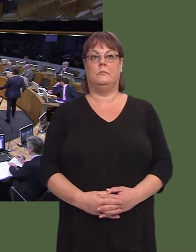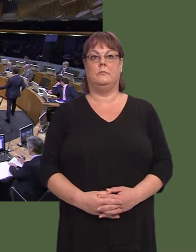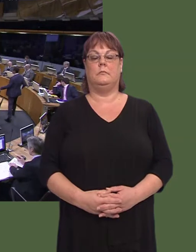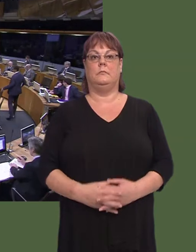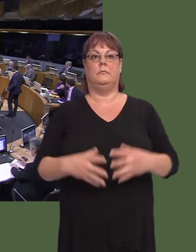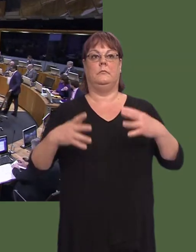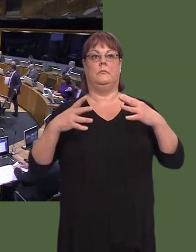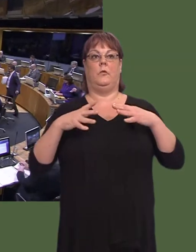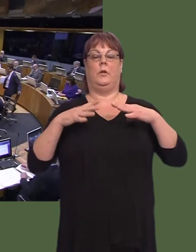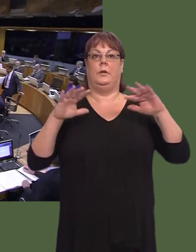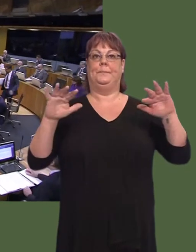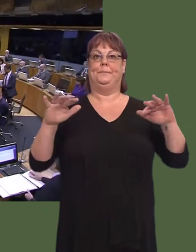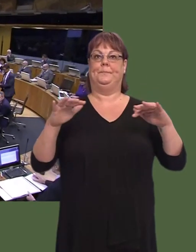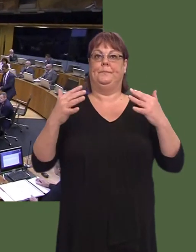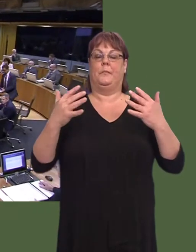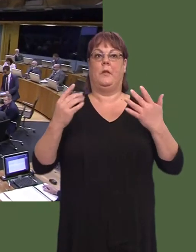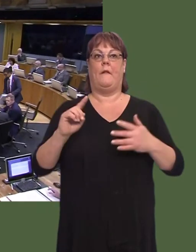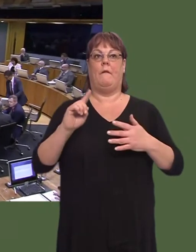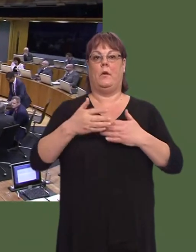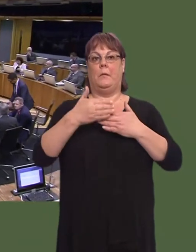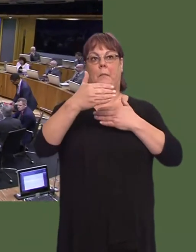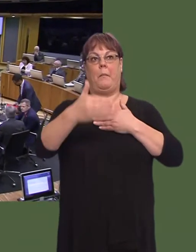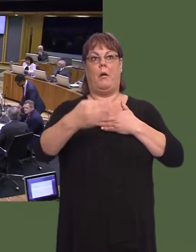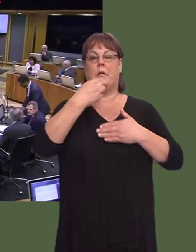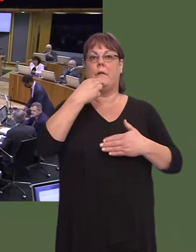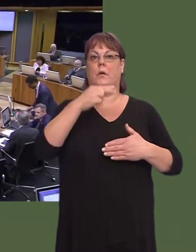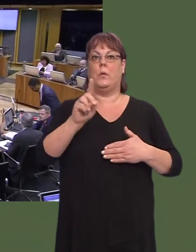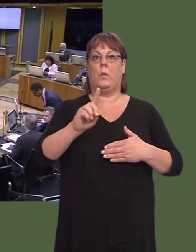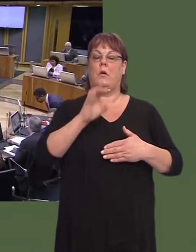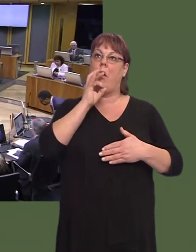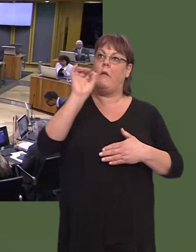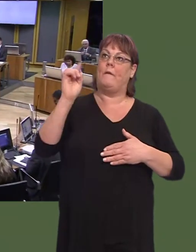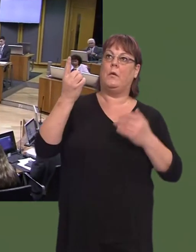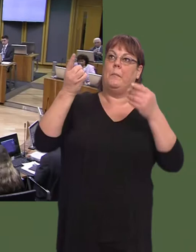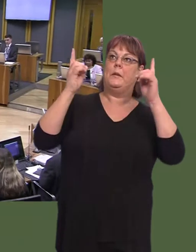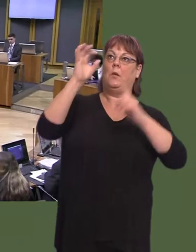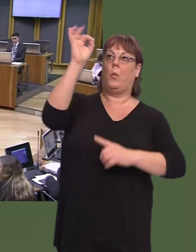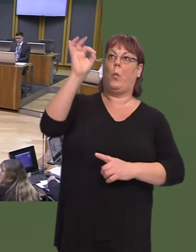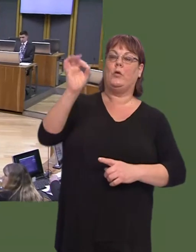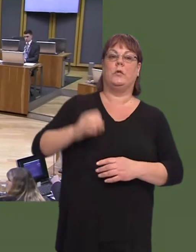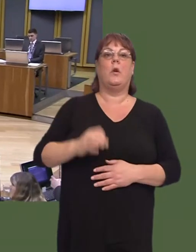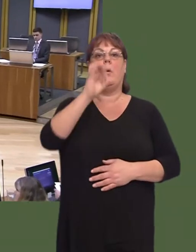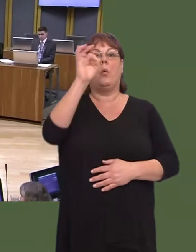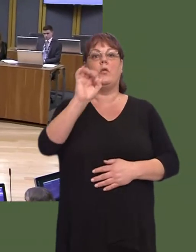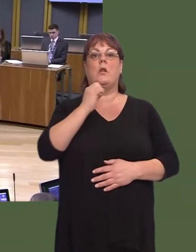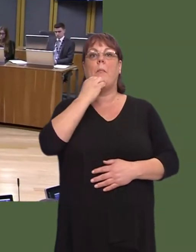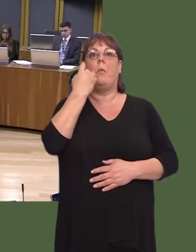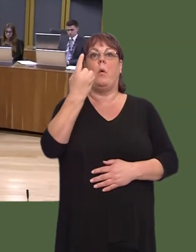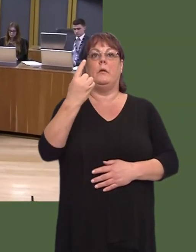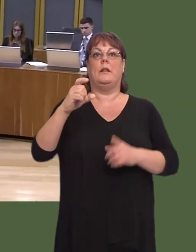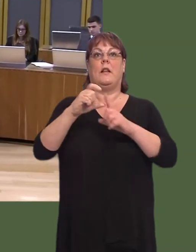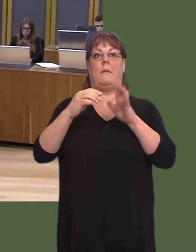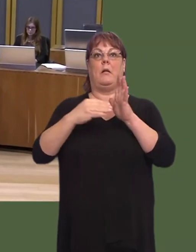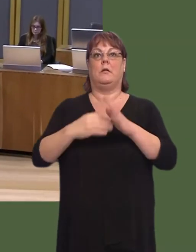Galw'r aelodau I drefn, yr eitem gyntaf ar yn agenda'r prynhawn yma yw cwestiynau'r prif weinidog. Our question Kenta